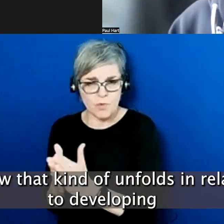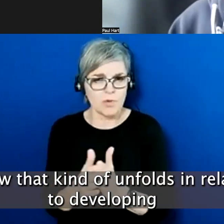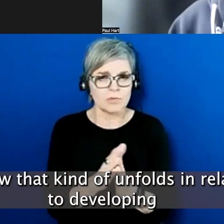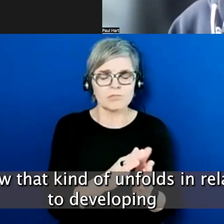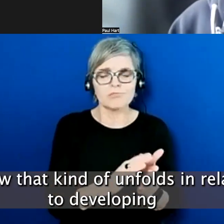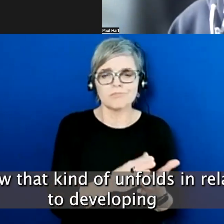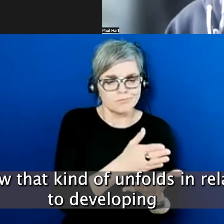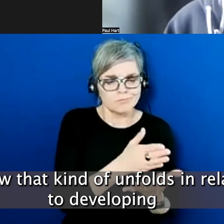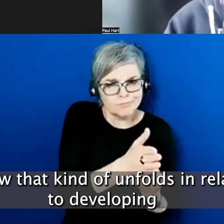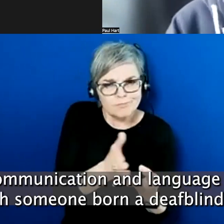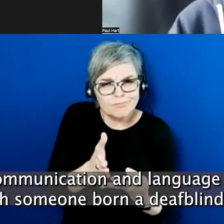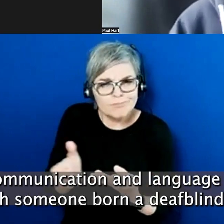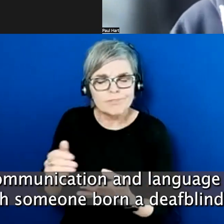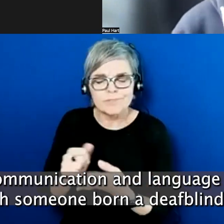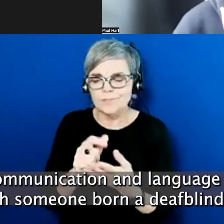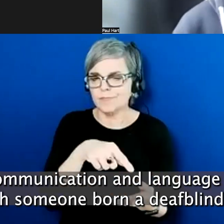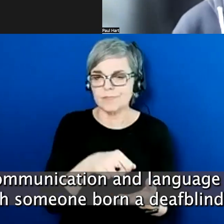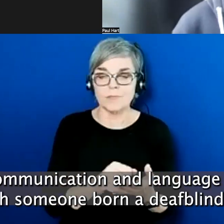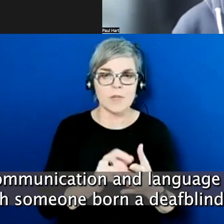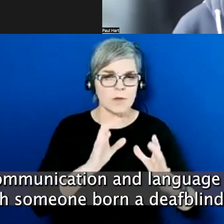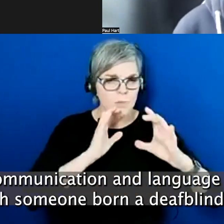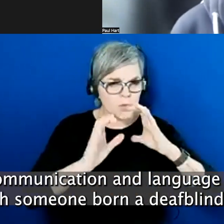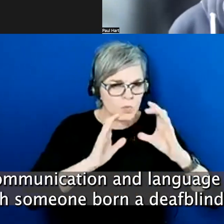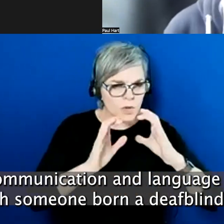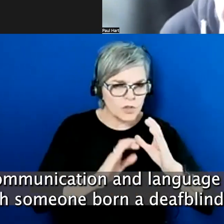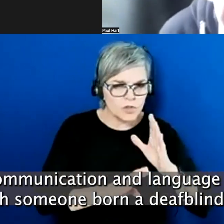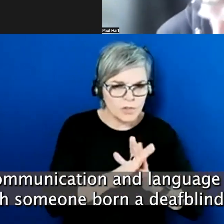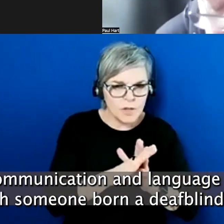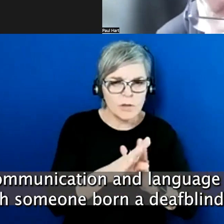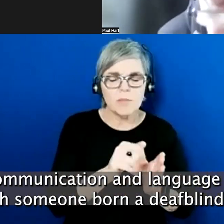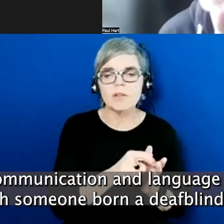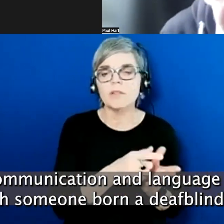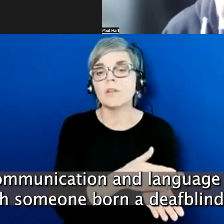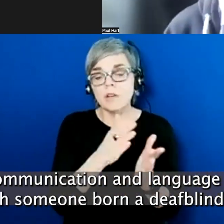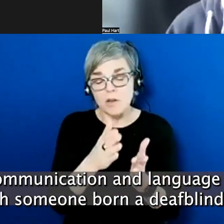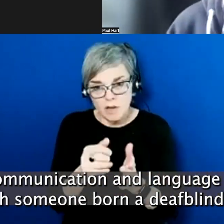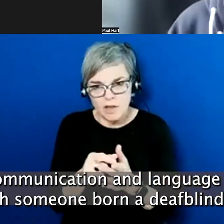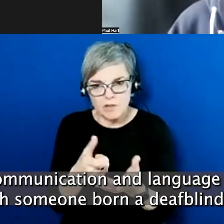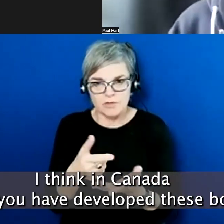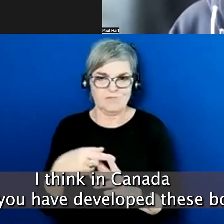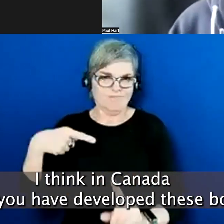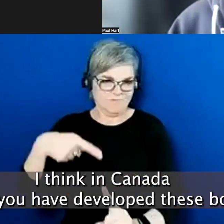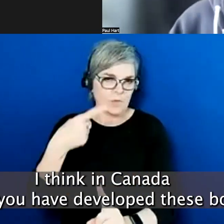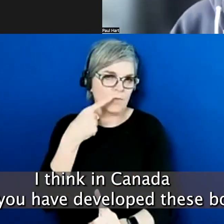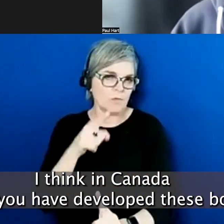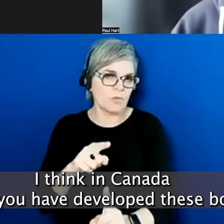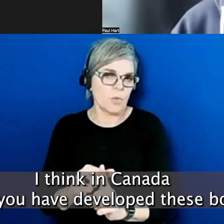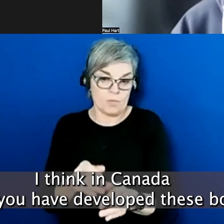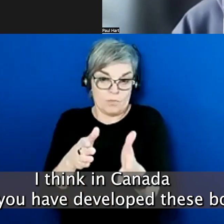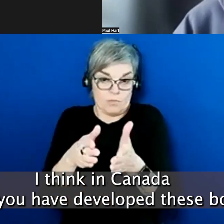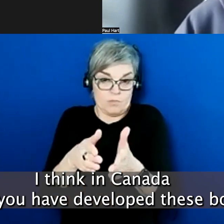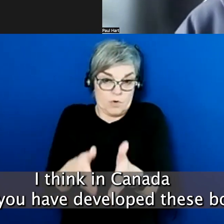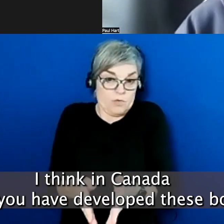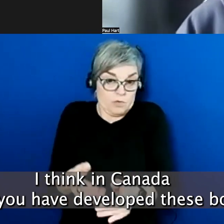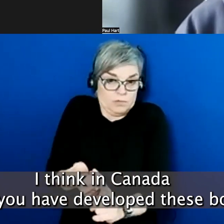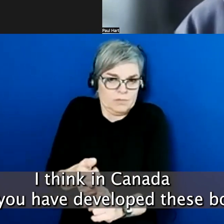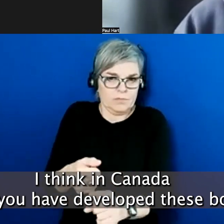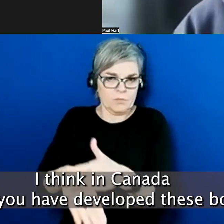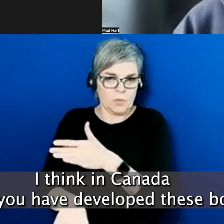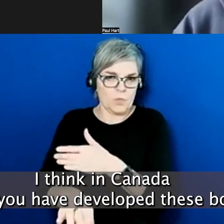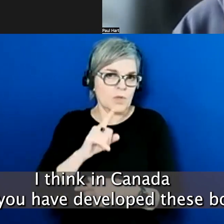in relation to developing communication and language with someone born deaf-blind. I think in